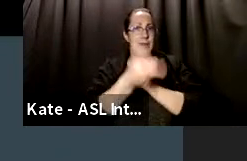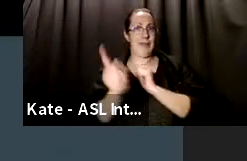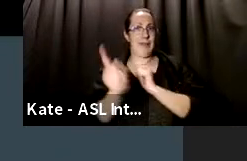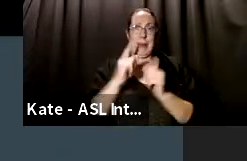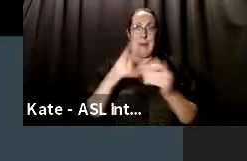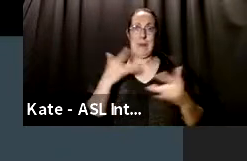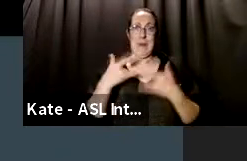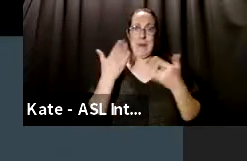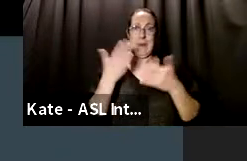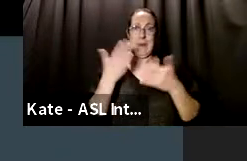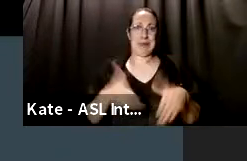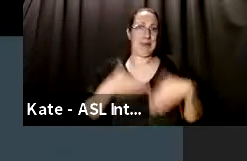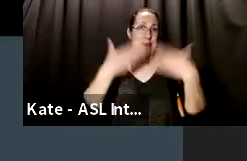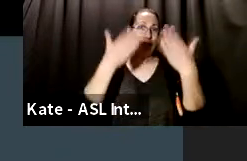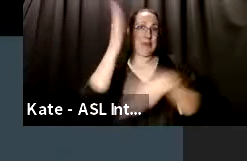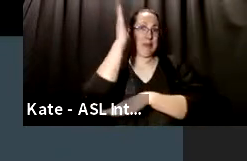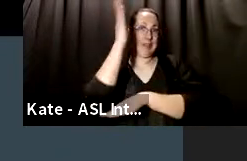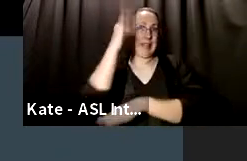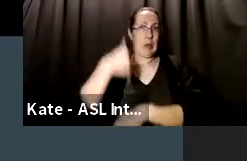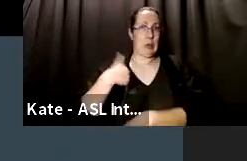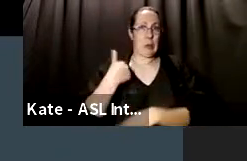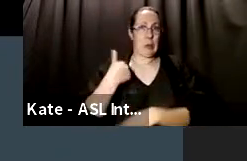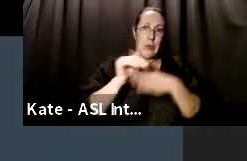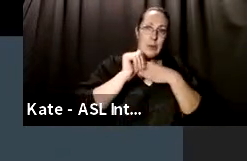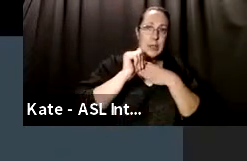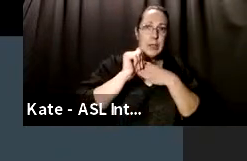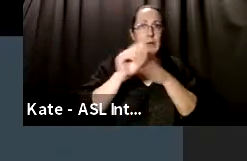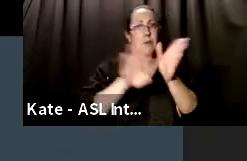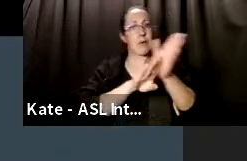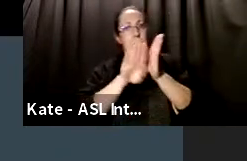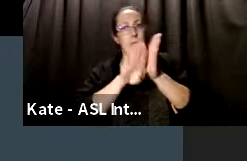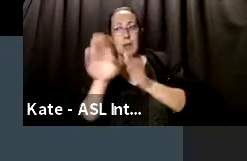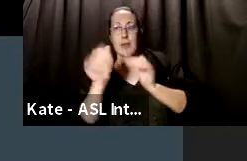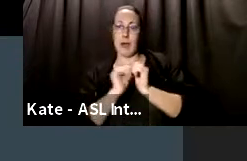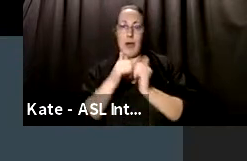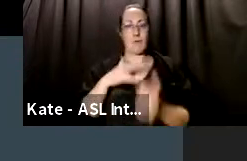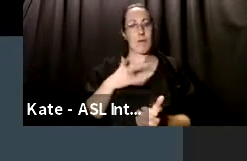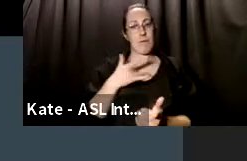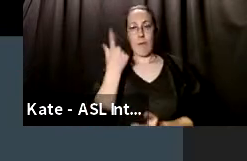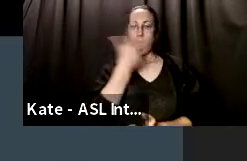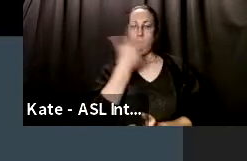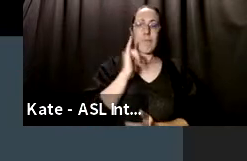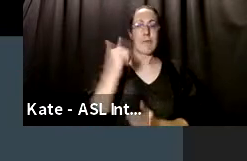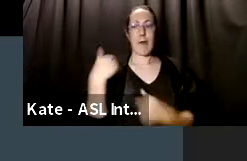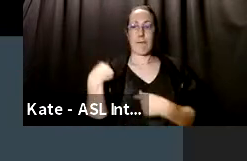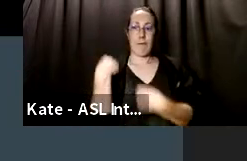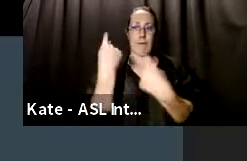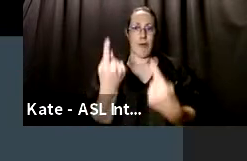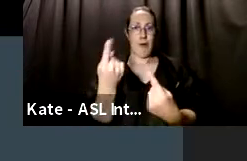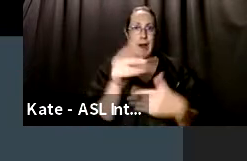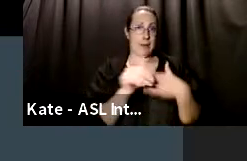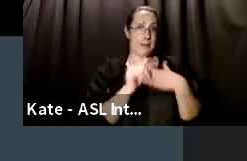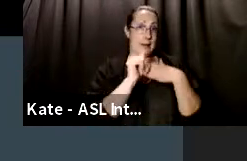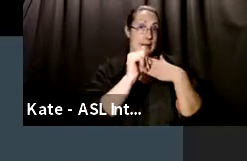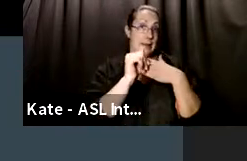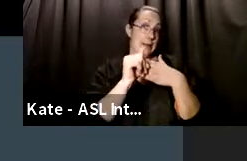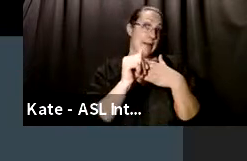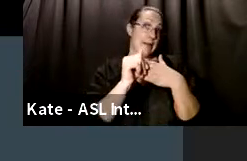piece on like what like youth leadership development has kind of felt like and looked like so far, and lead an activity at the summit.